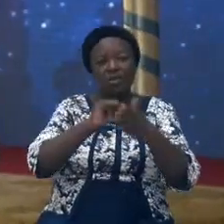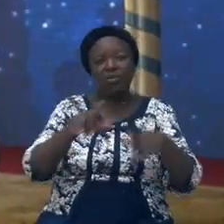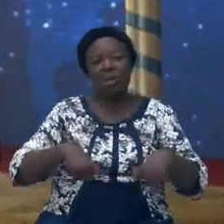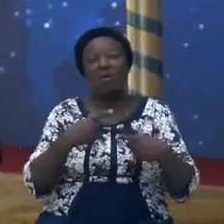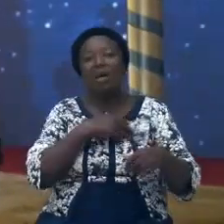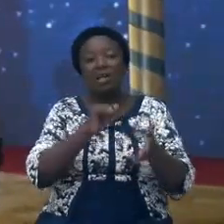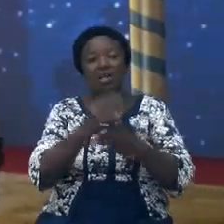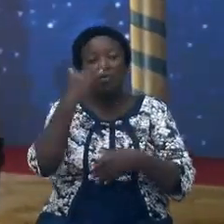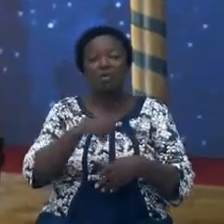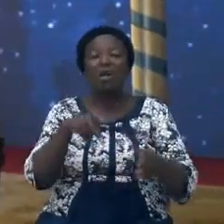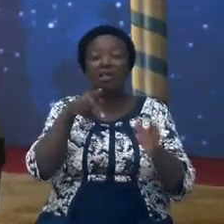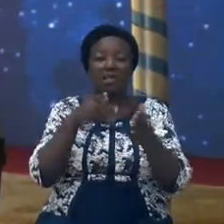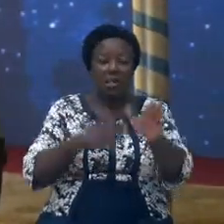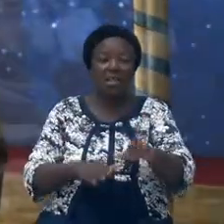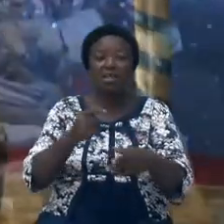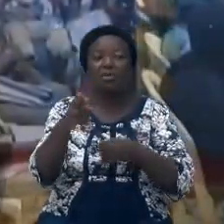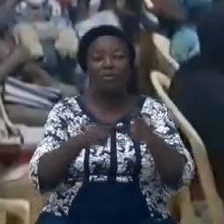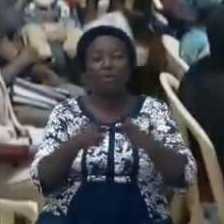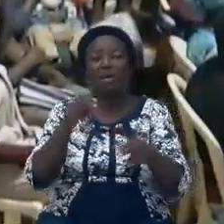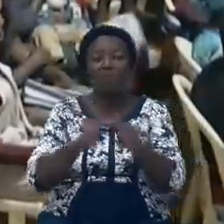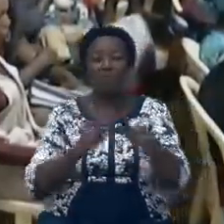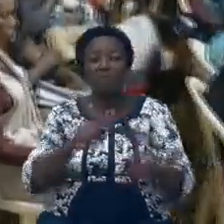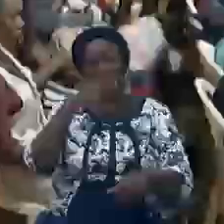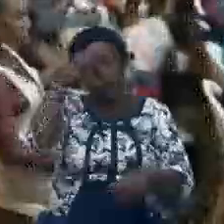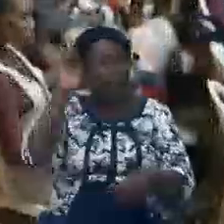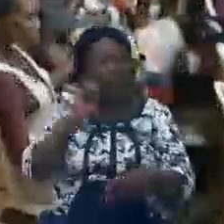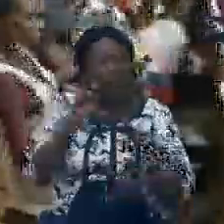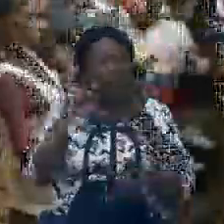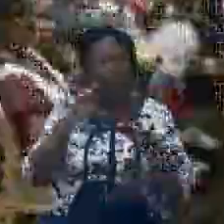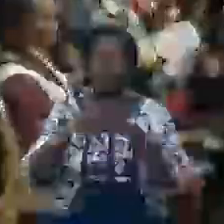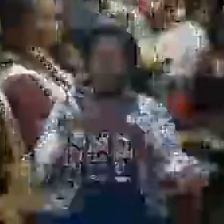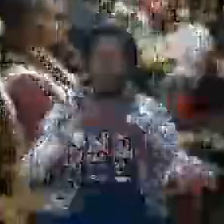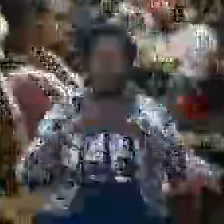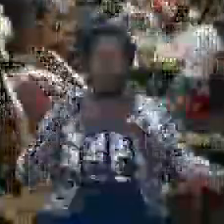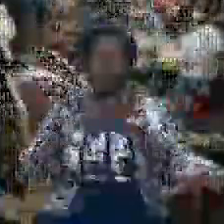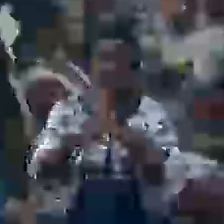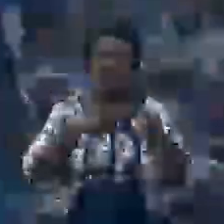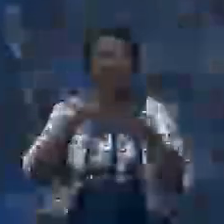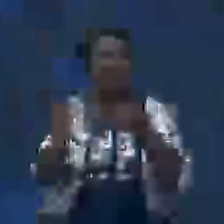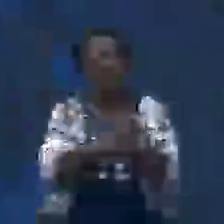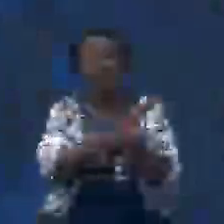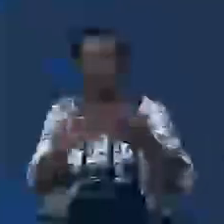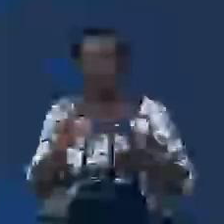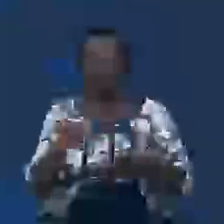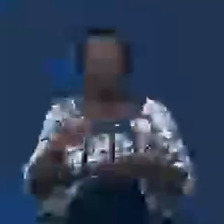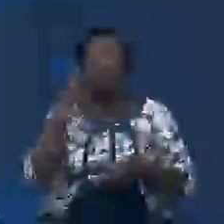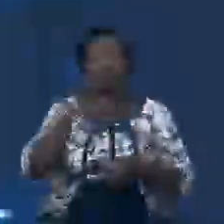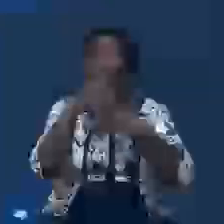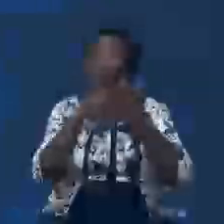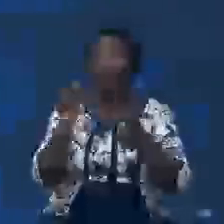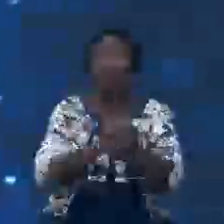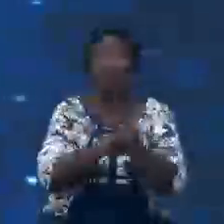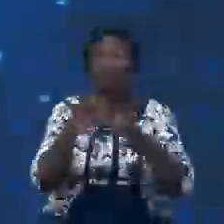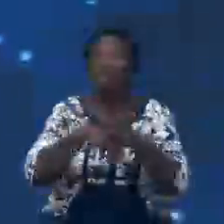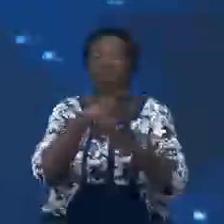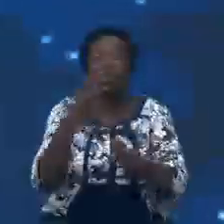why death has ranged everywhere because the sea came to steal to kill and to